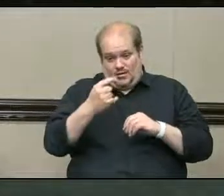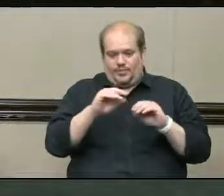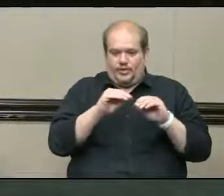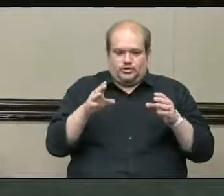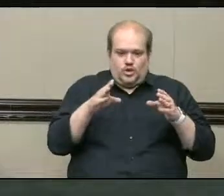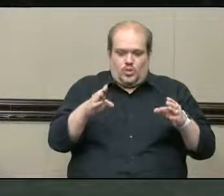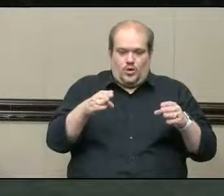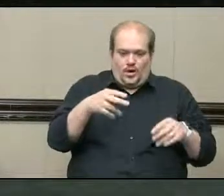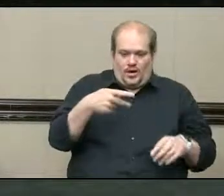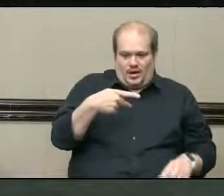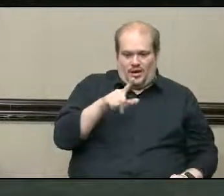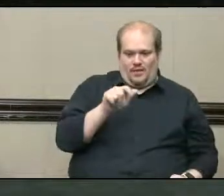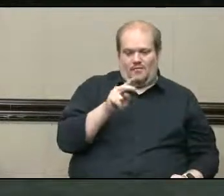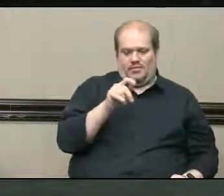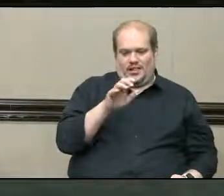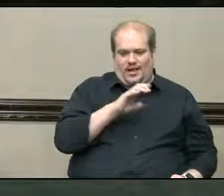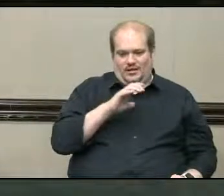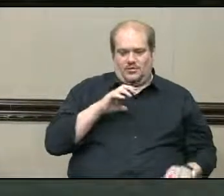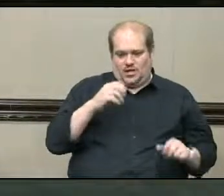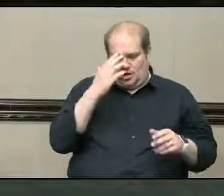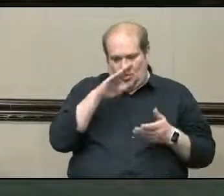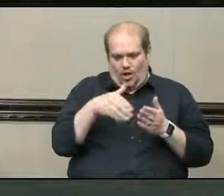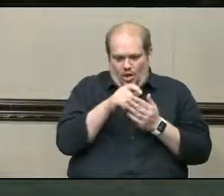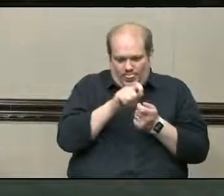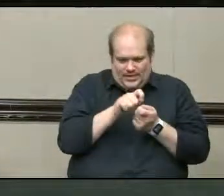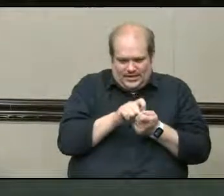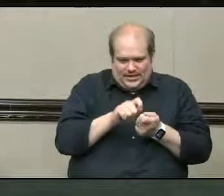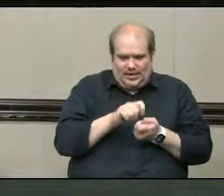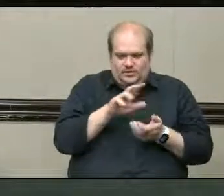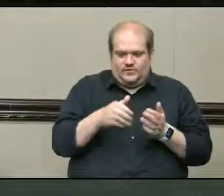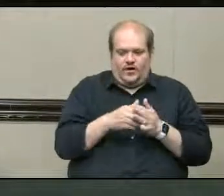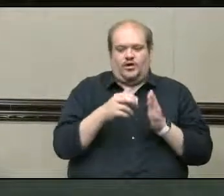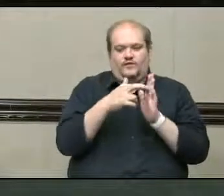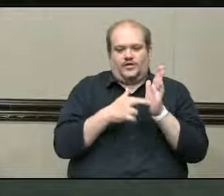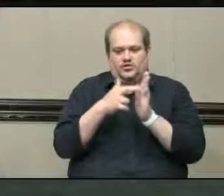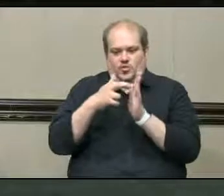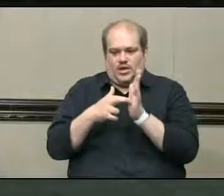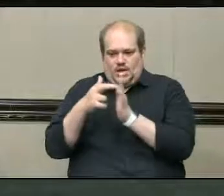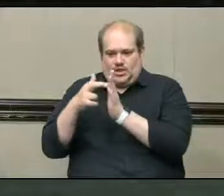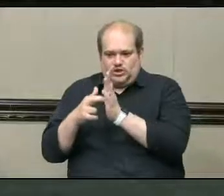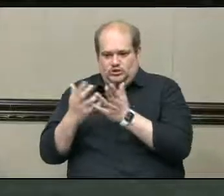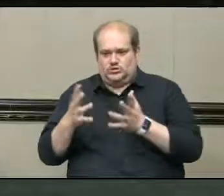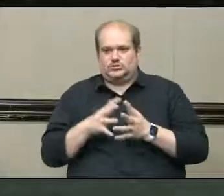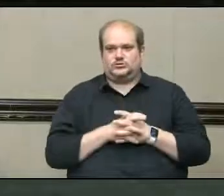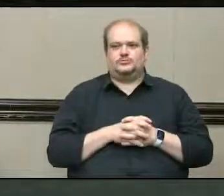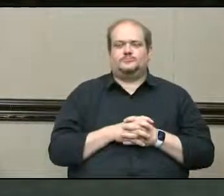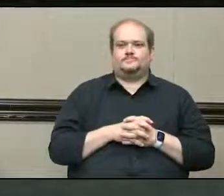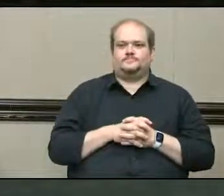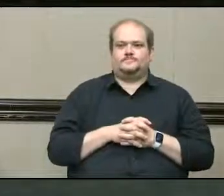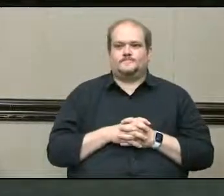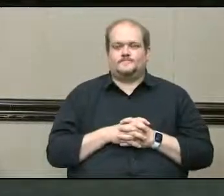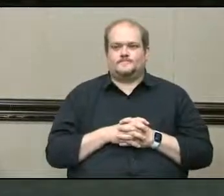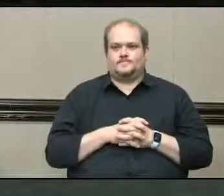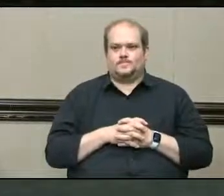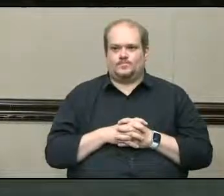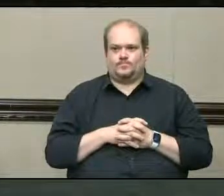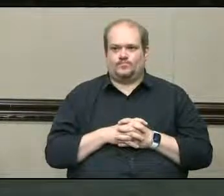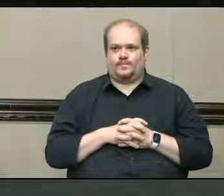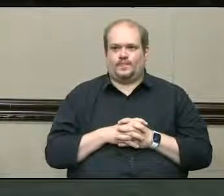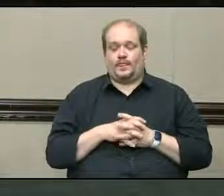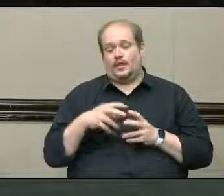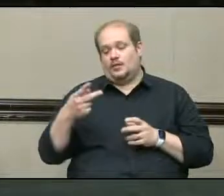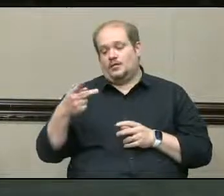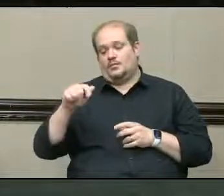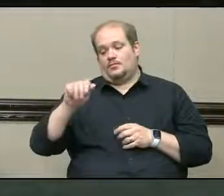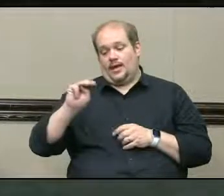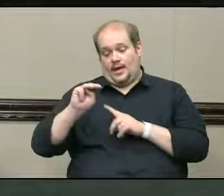no way a planning commissioner can know all the details of all these regulations. And